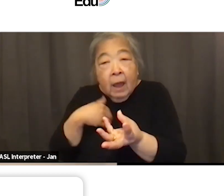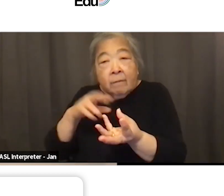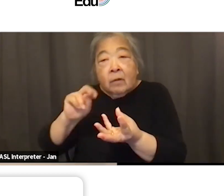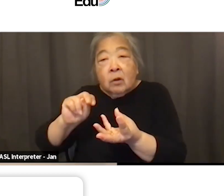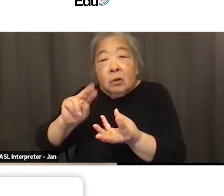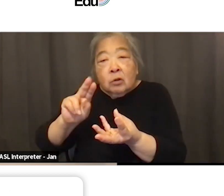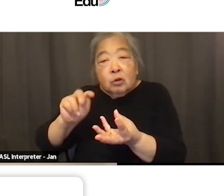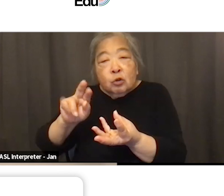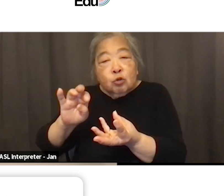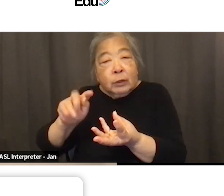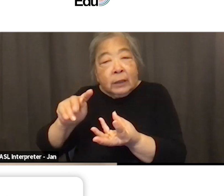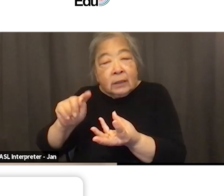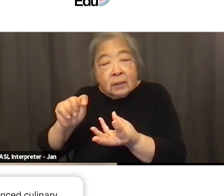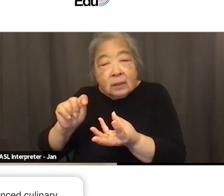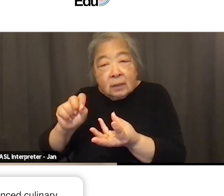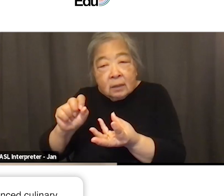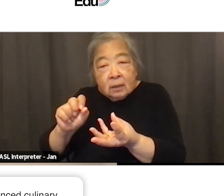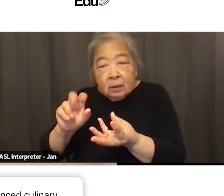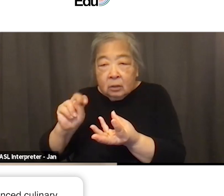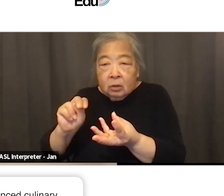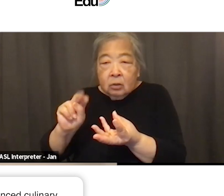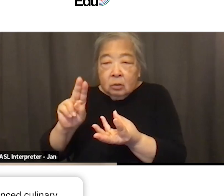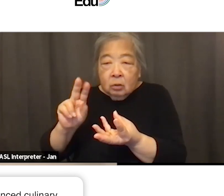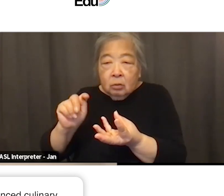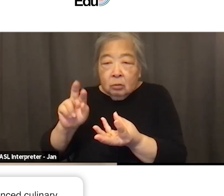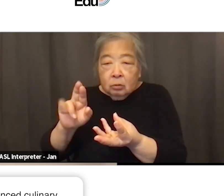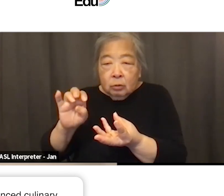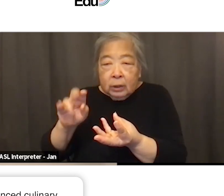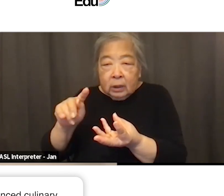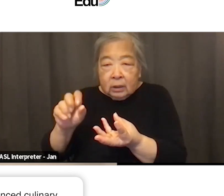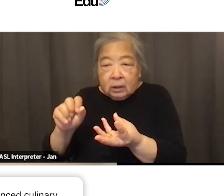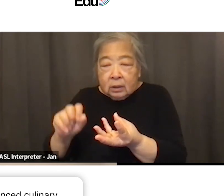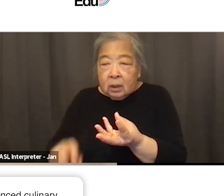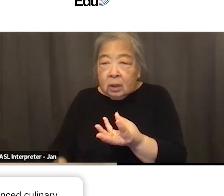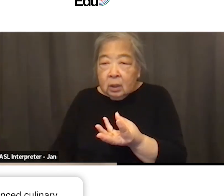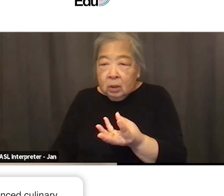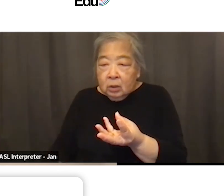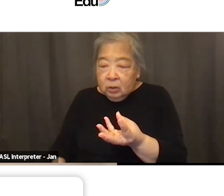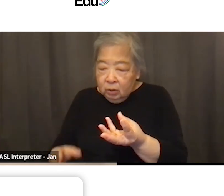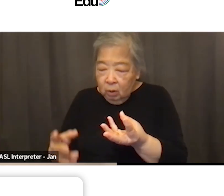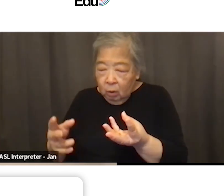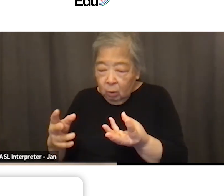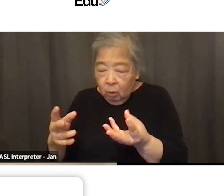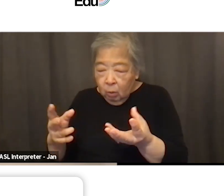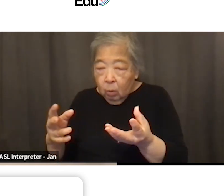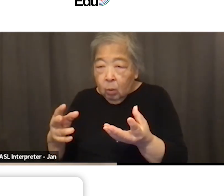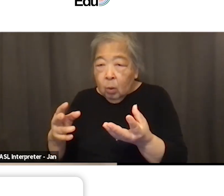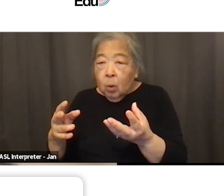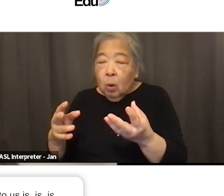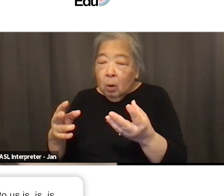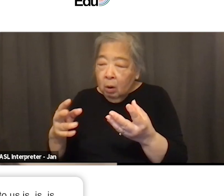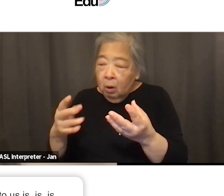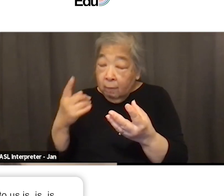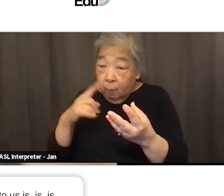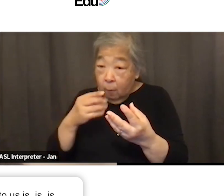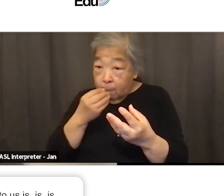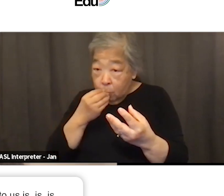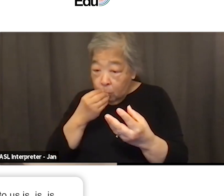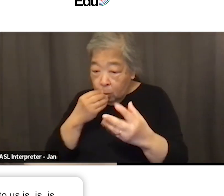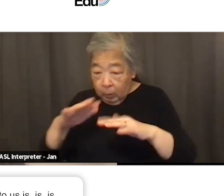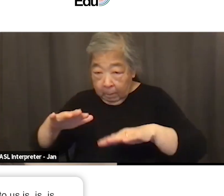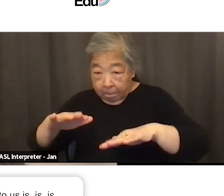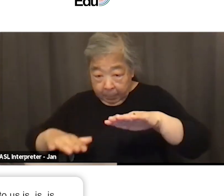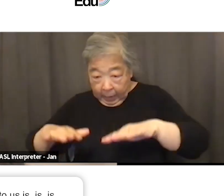just, you know, what makes the beautiful balanced culinary experience, if we have food that's available to